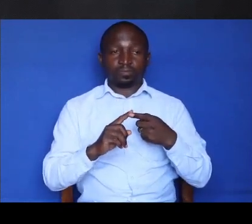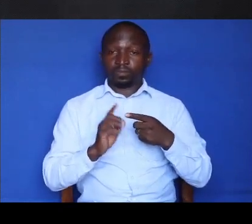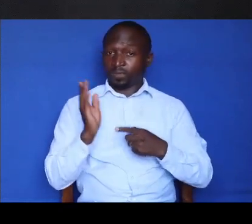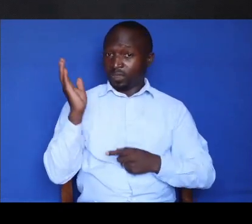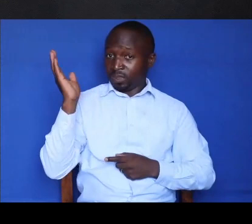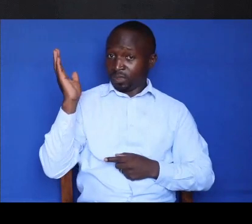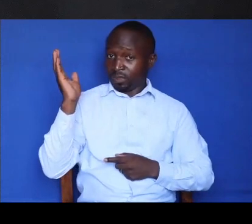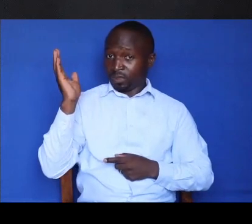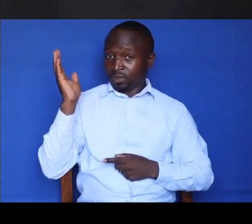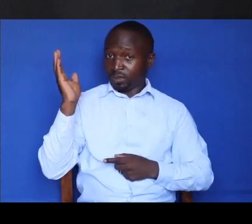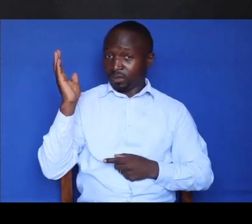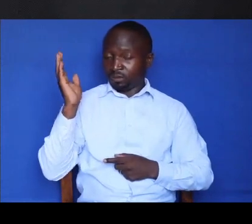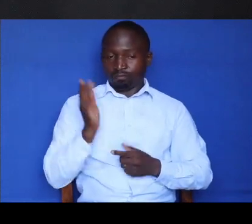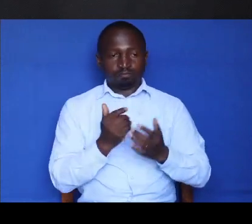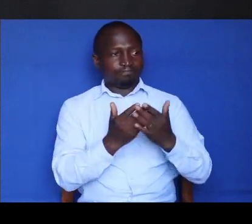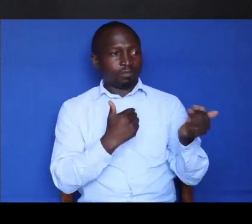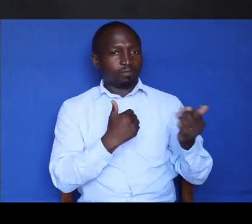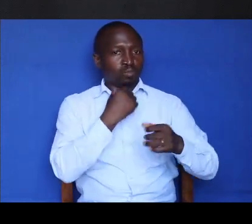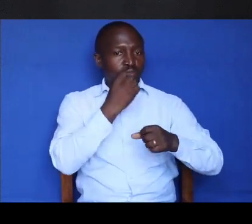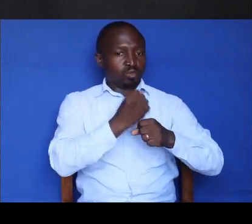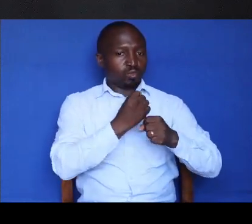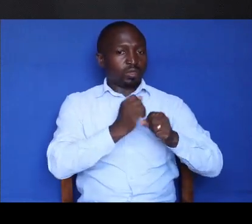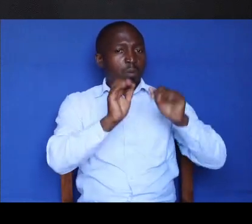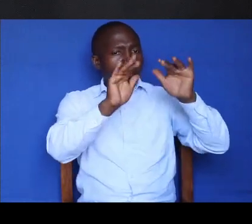This results as erosive activity renewed.